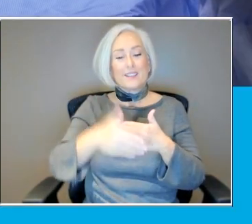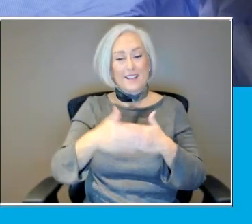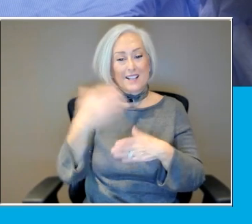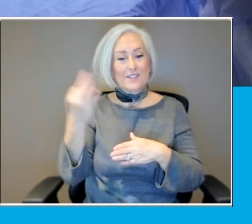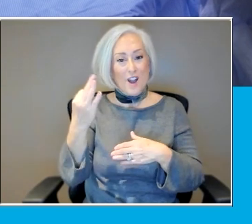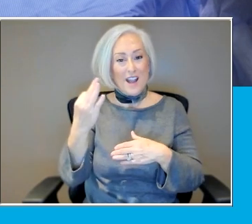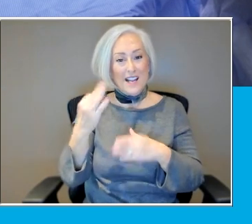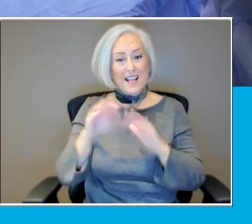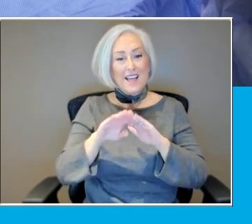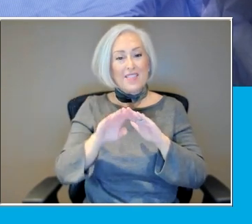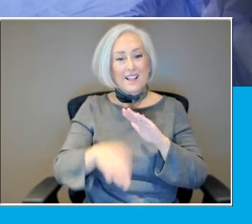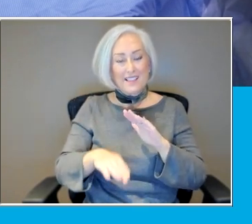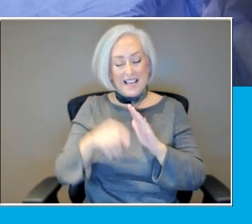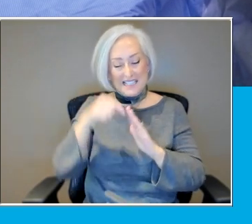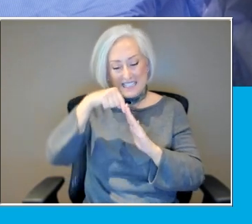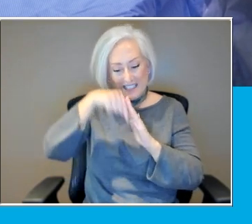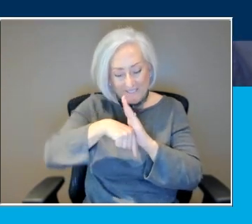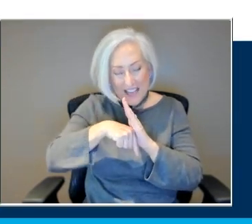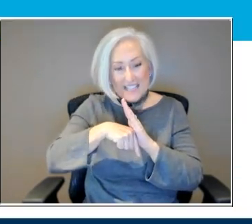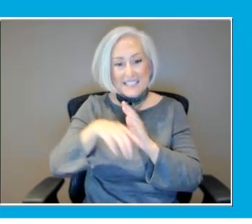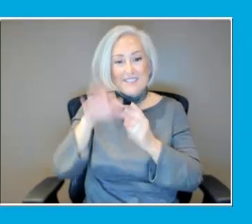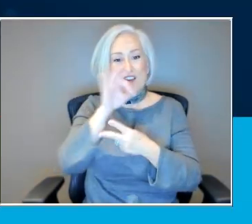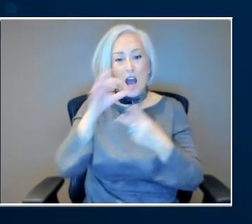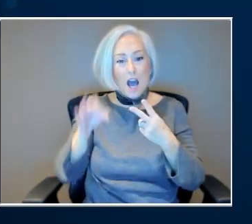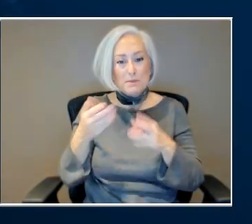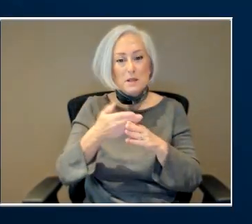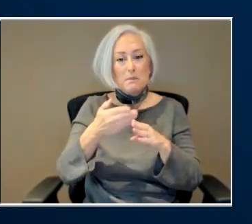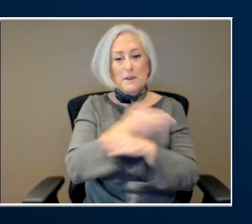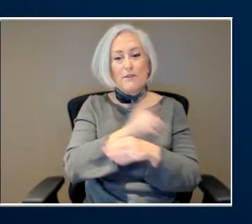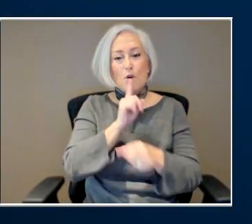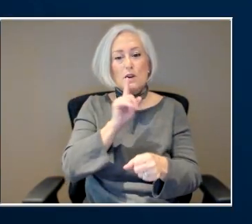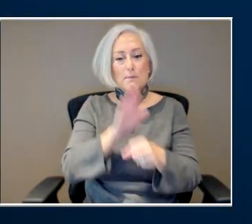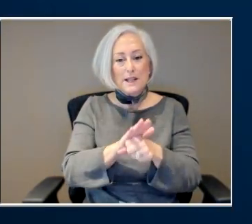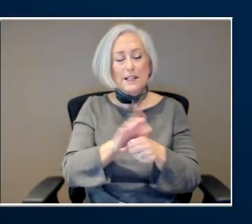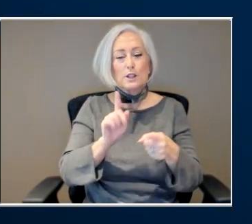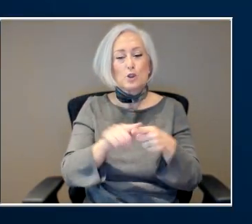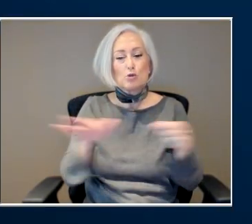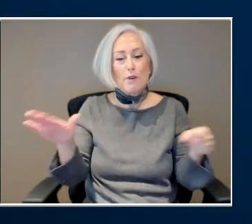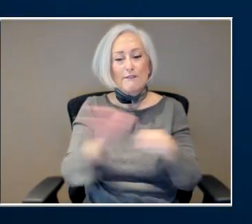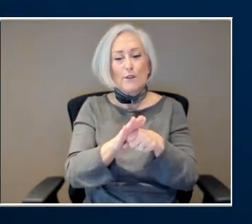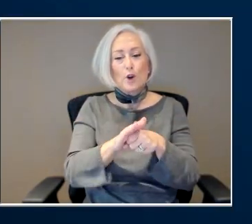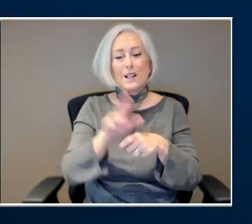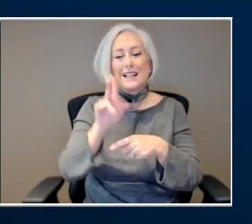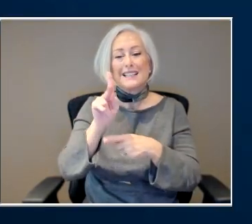option to consider before committing to a total knee replacement. Friday at 8.